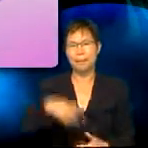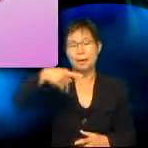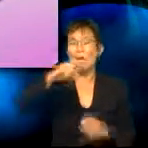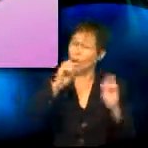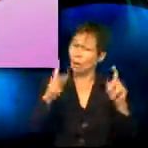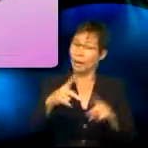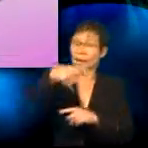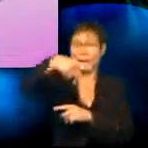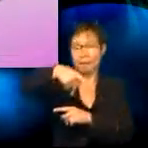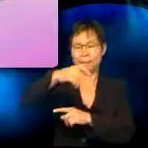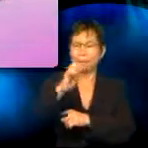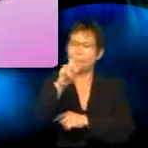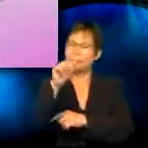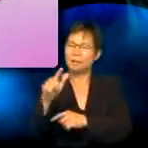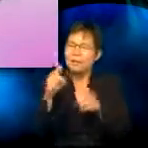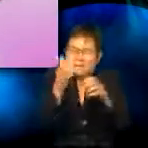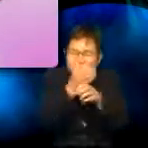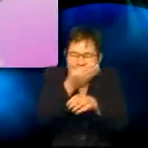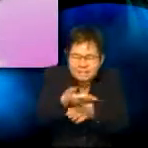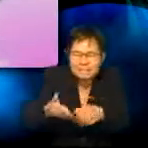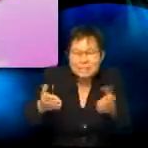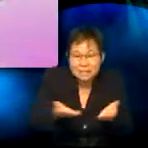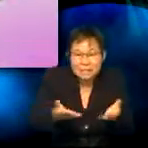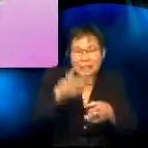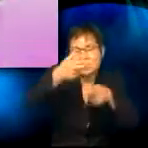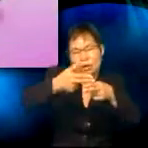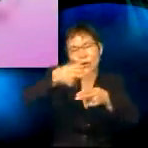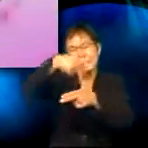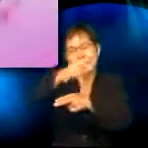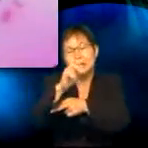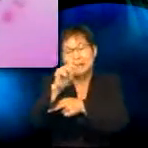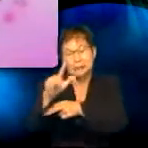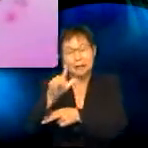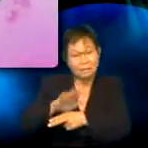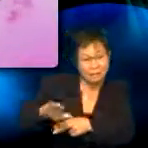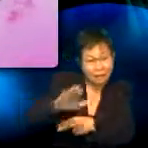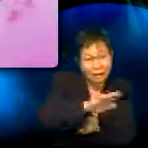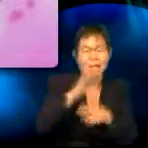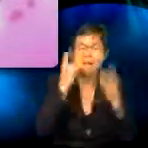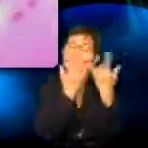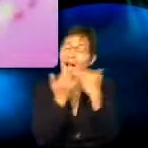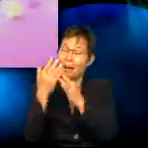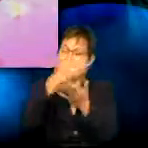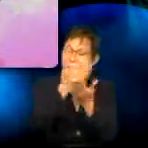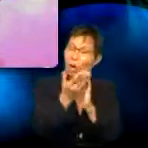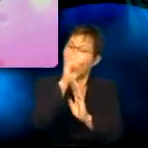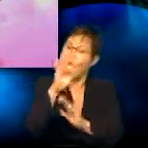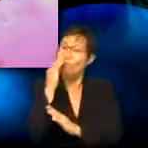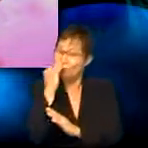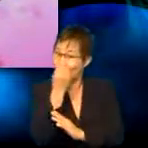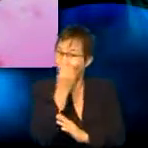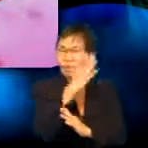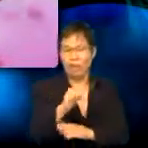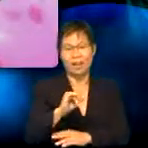Okay, these little things here are called petals. They are the colored parts of flowers and